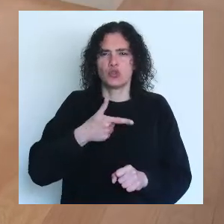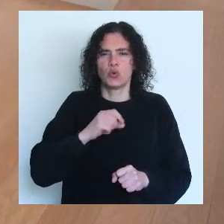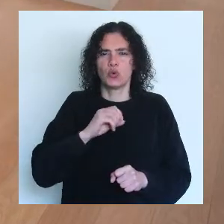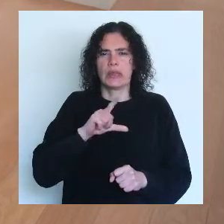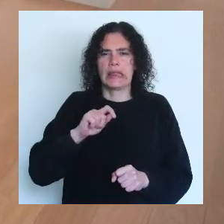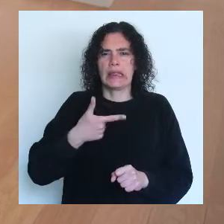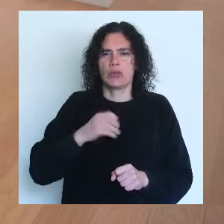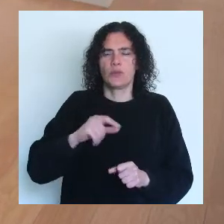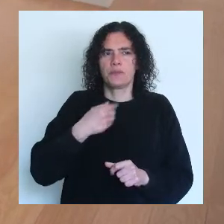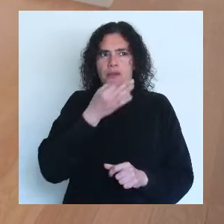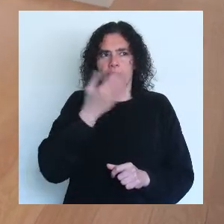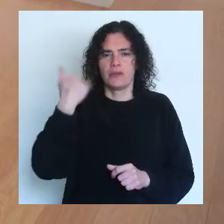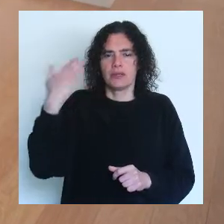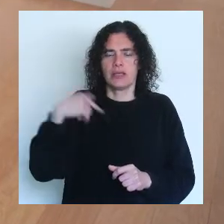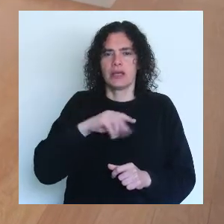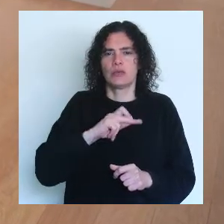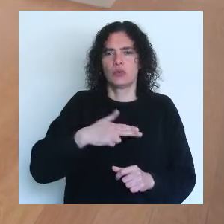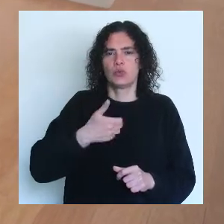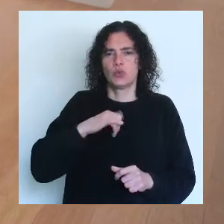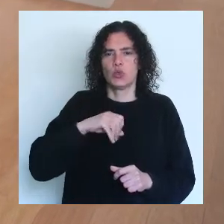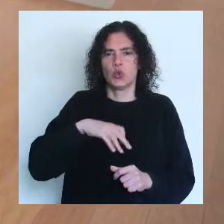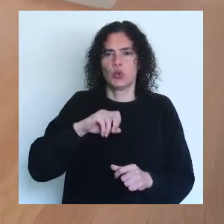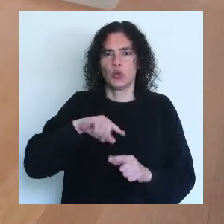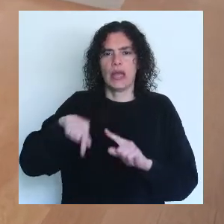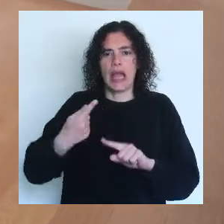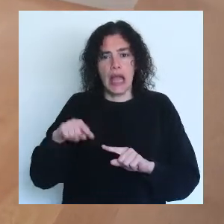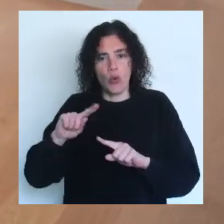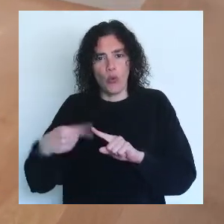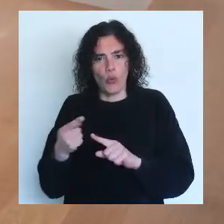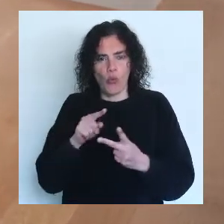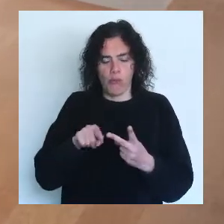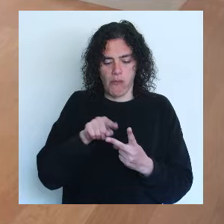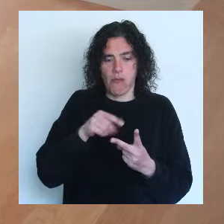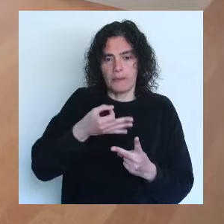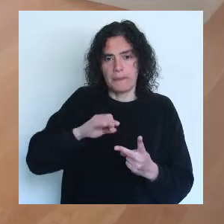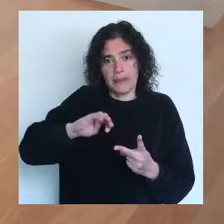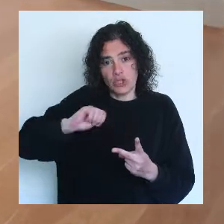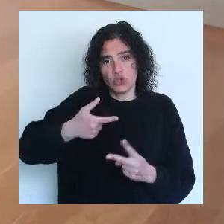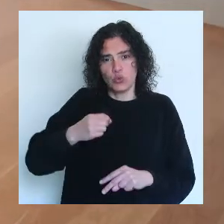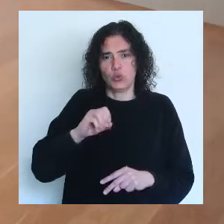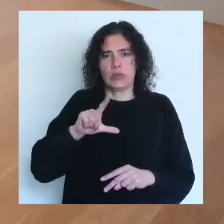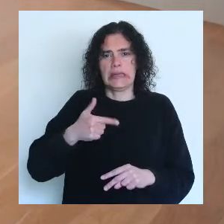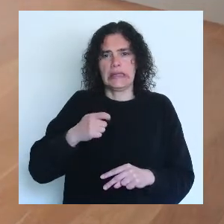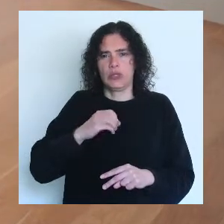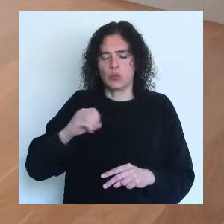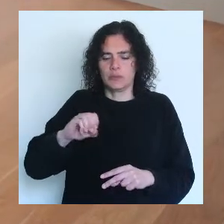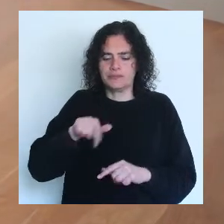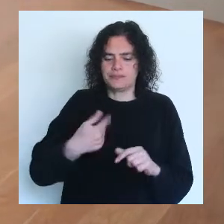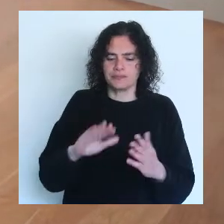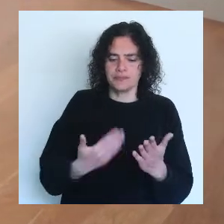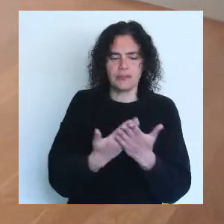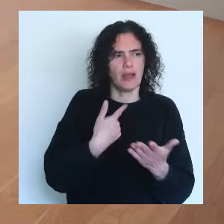Pistoletto, it's actually interesting that I talk about Michelangelo Antonioni, then you have Michelangelo